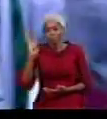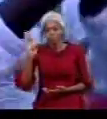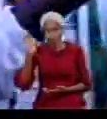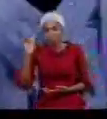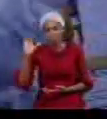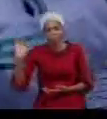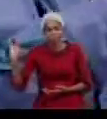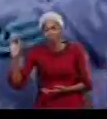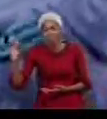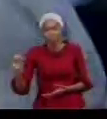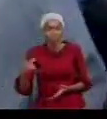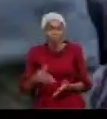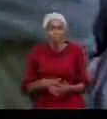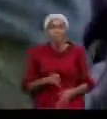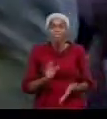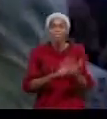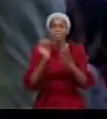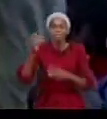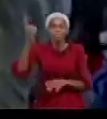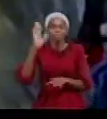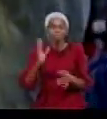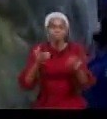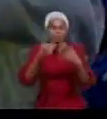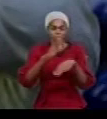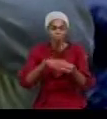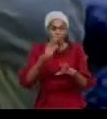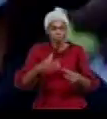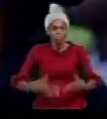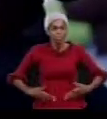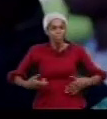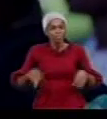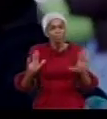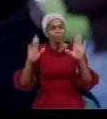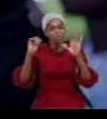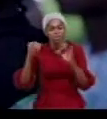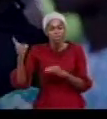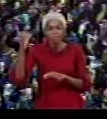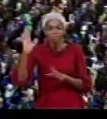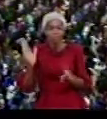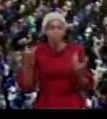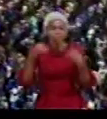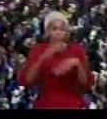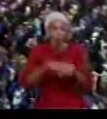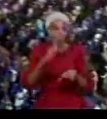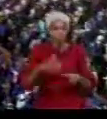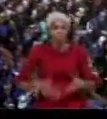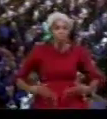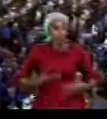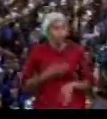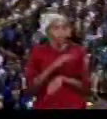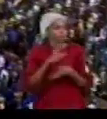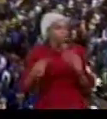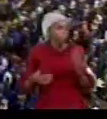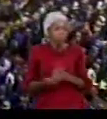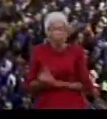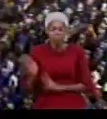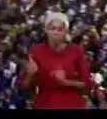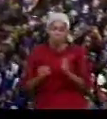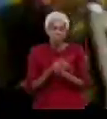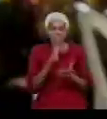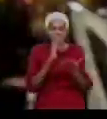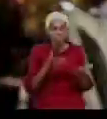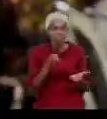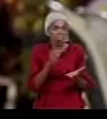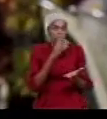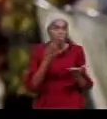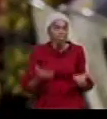Lord! The glory of God will come upon your life. The wonders of God will come upon your life. And all those who are here, you are here with